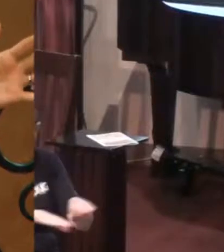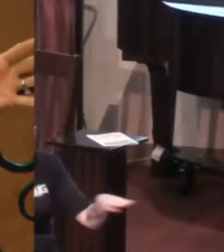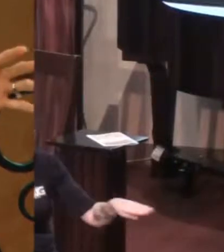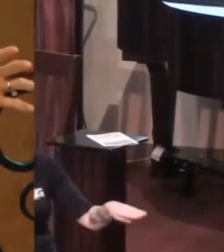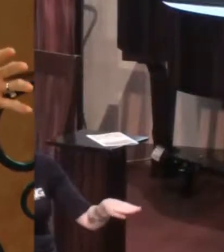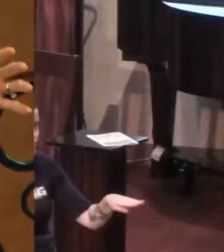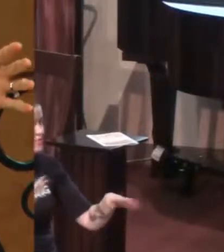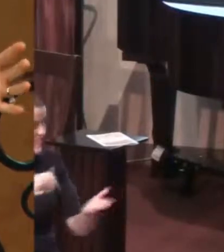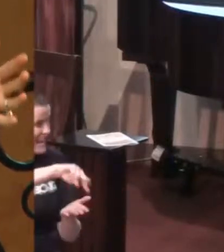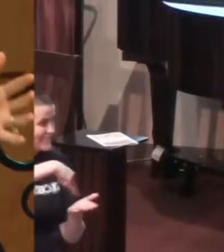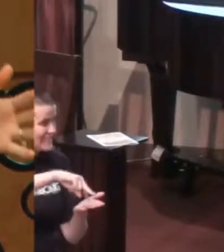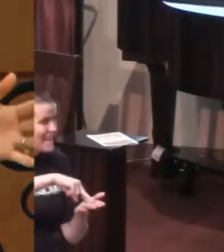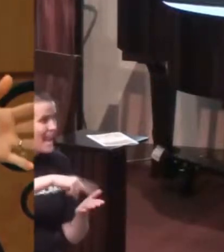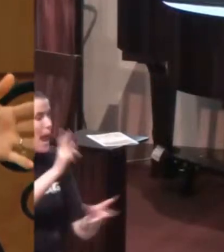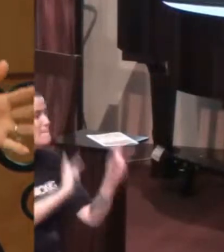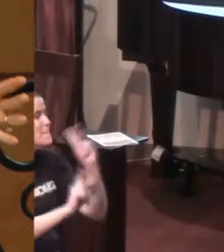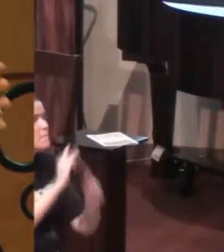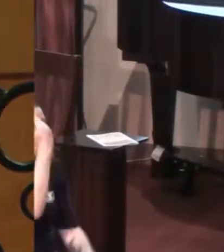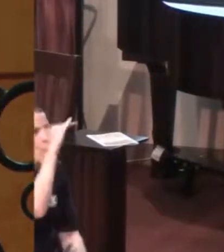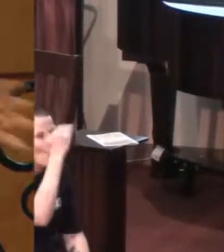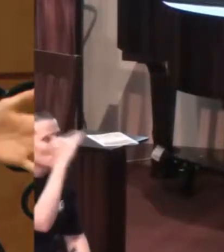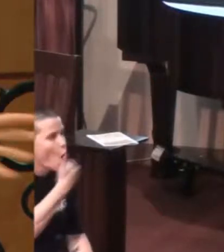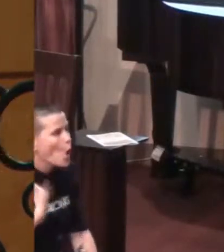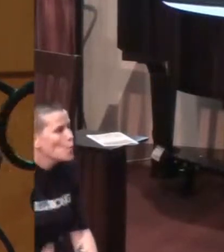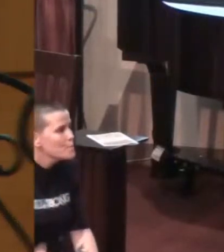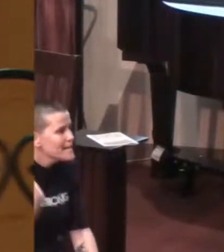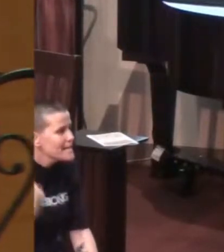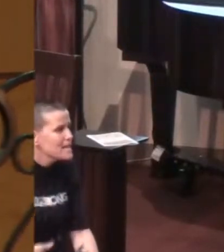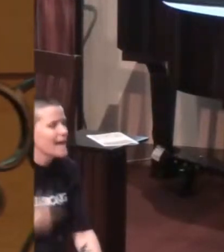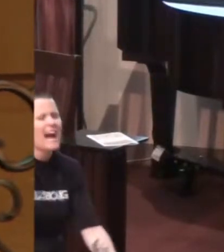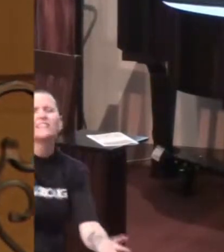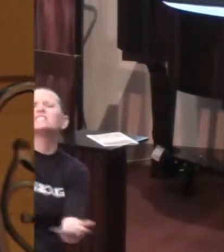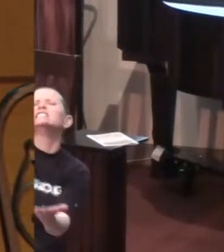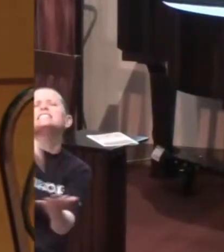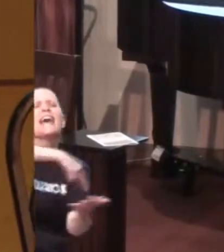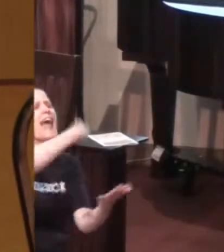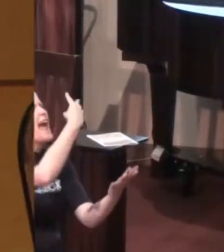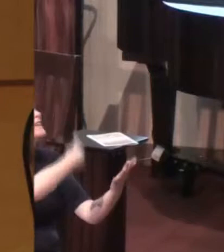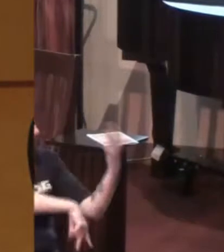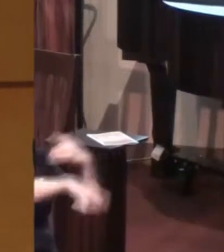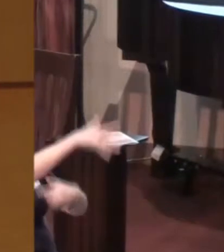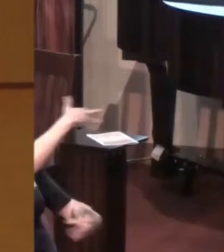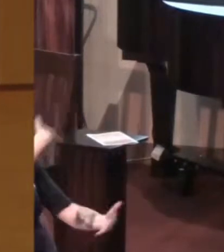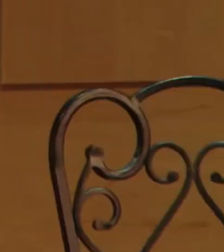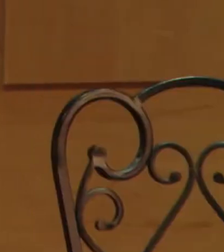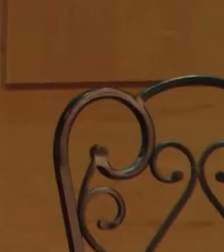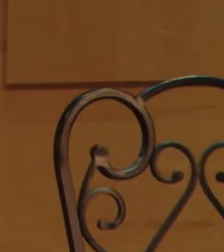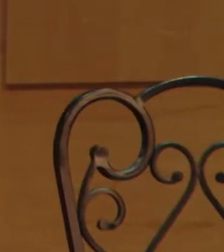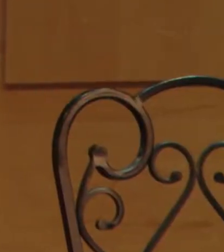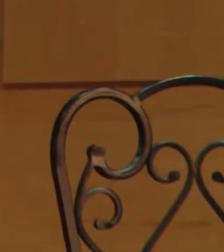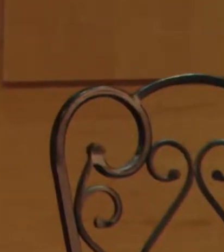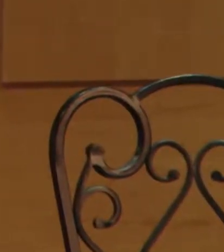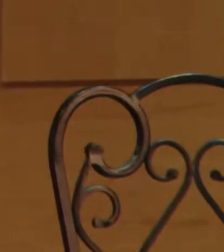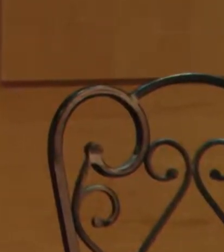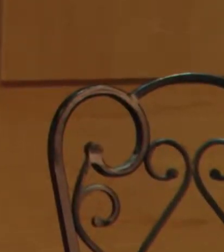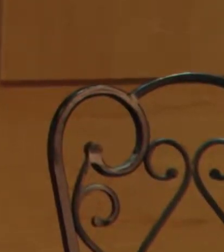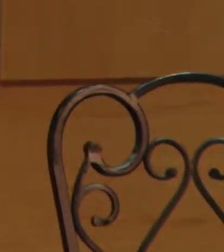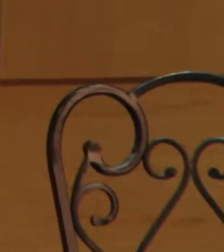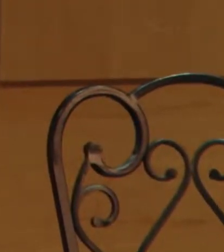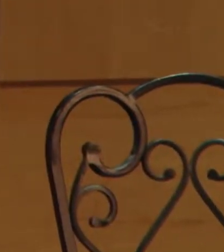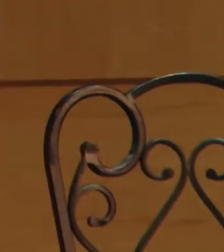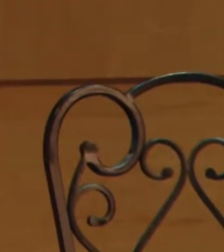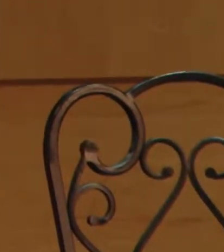am, I dance with abandon and I am free. And you know what happens when that